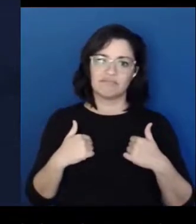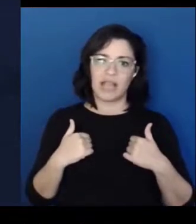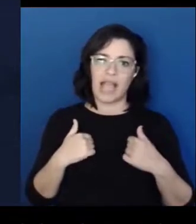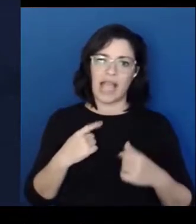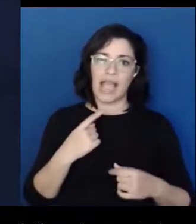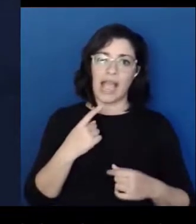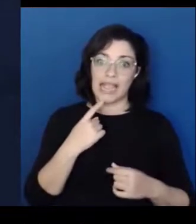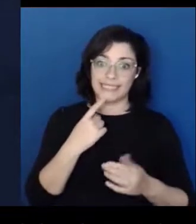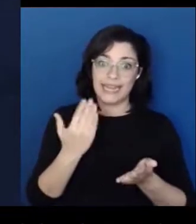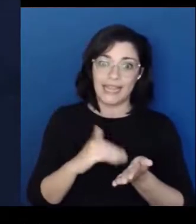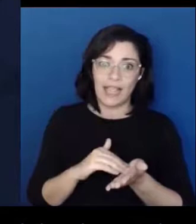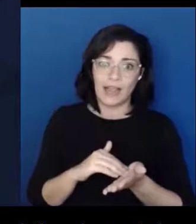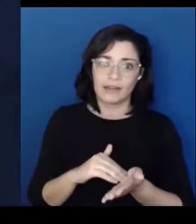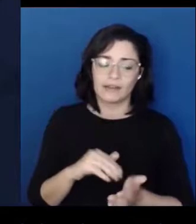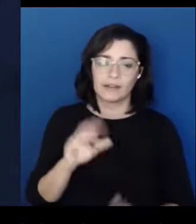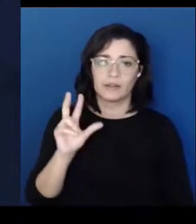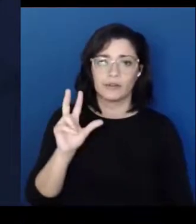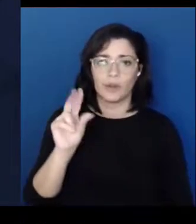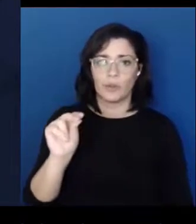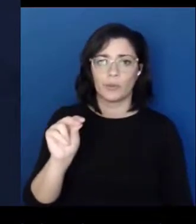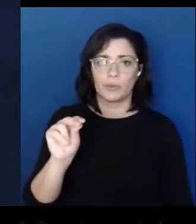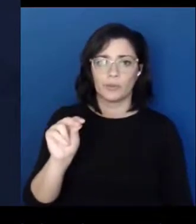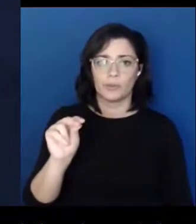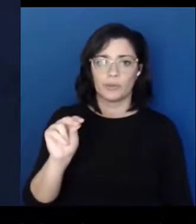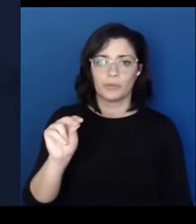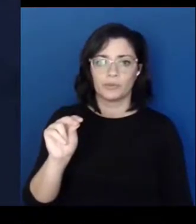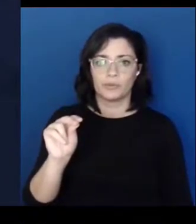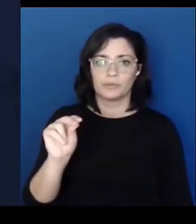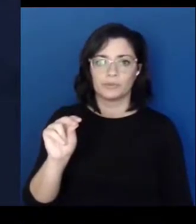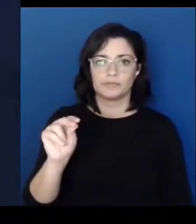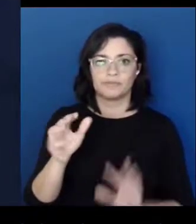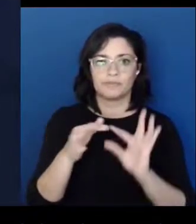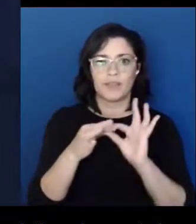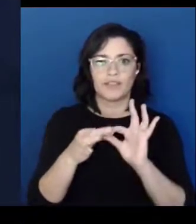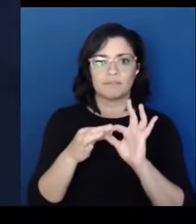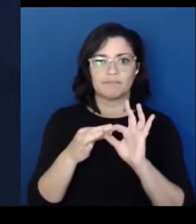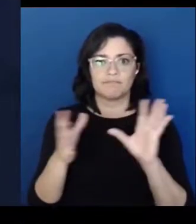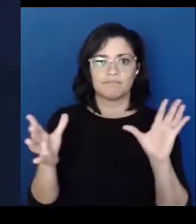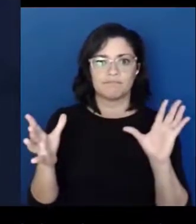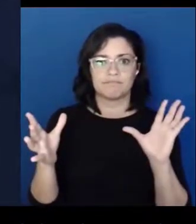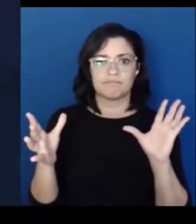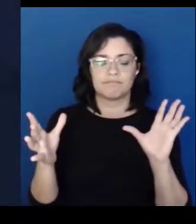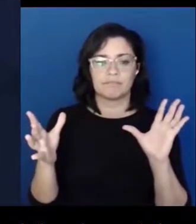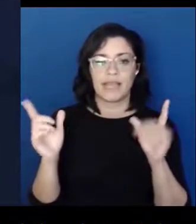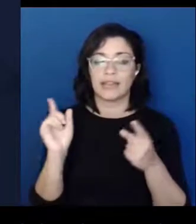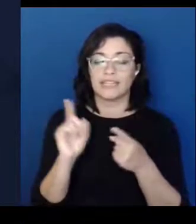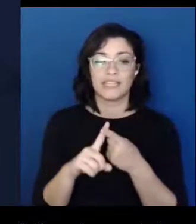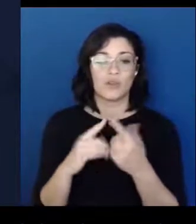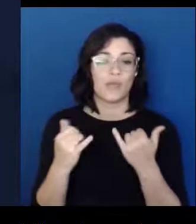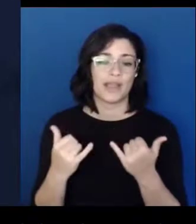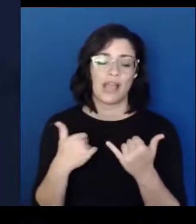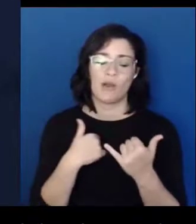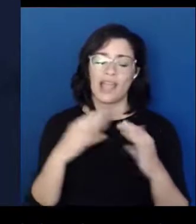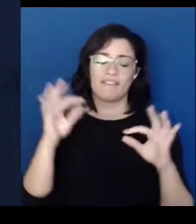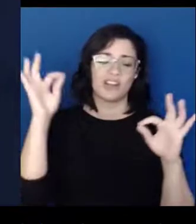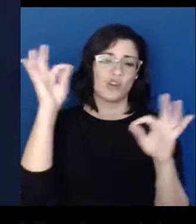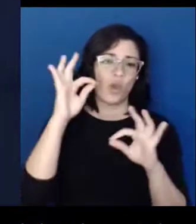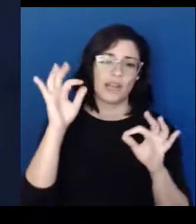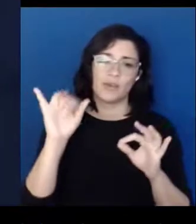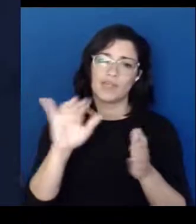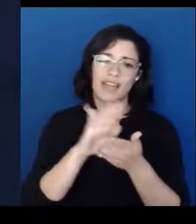End of relationship. And to this day, I have no idea what that nice guy asked me, but I can